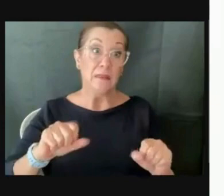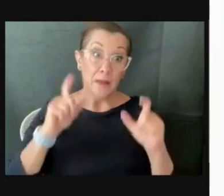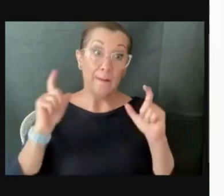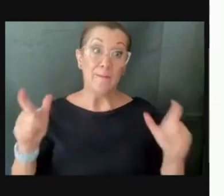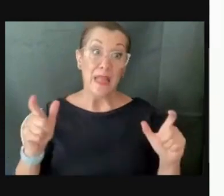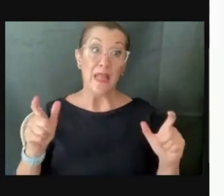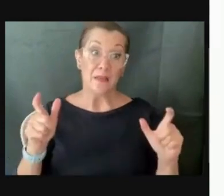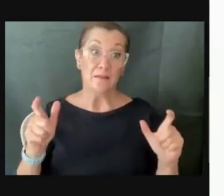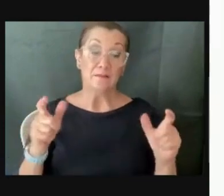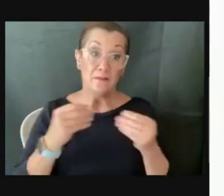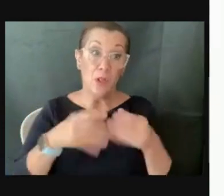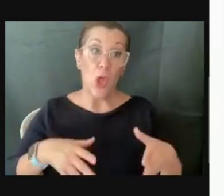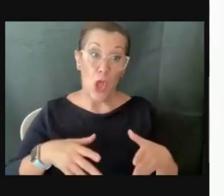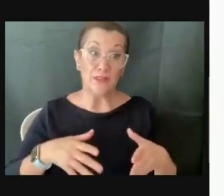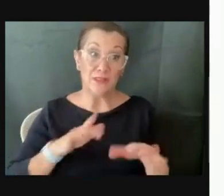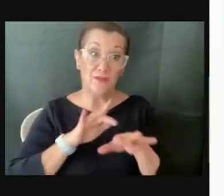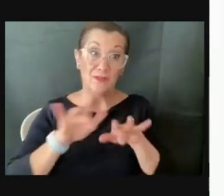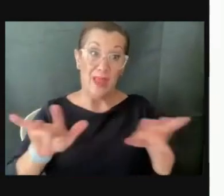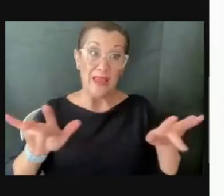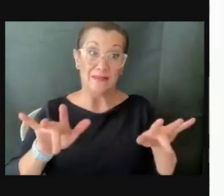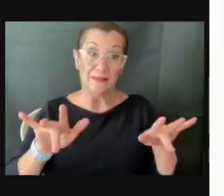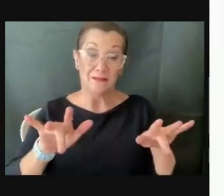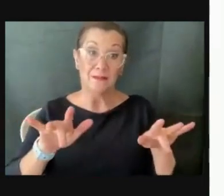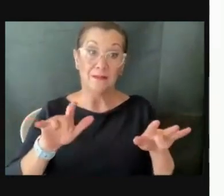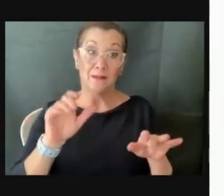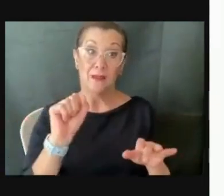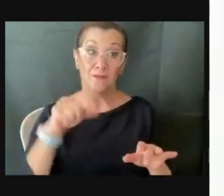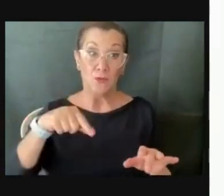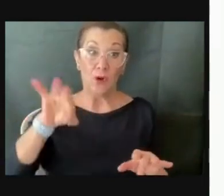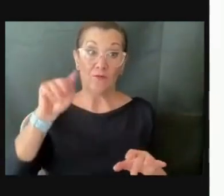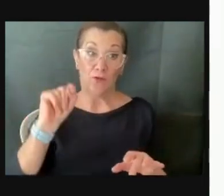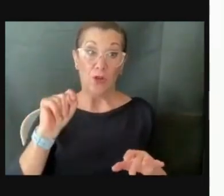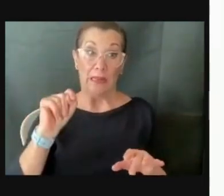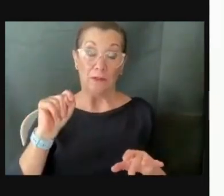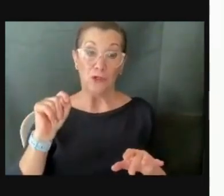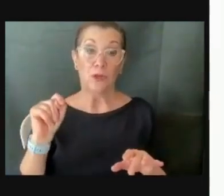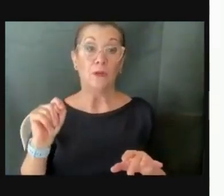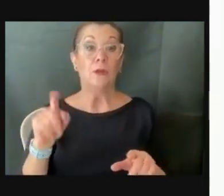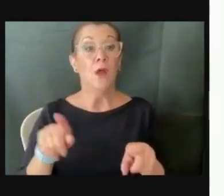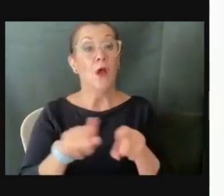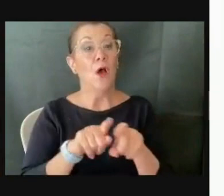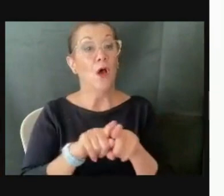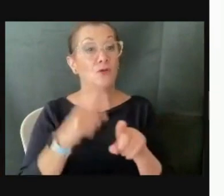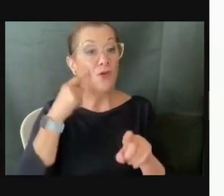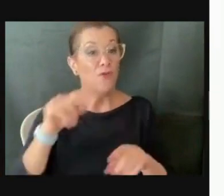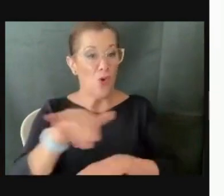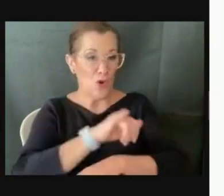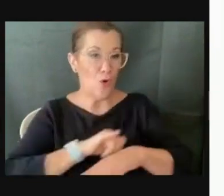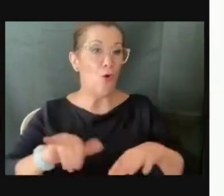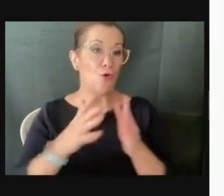of loss in terms of the amount of square footage you can build your ADU, but also for your yard overall.